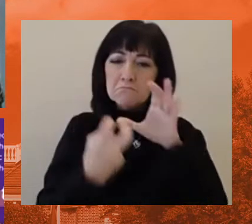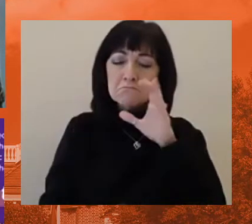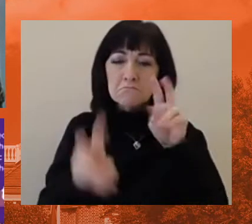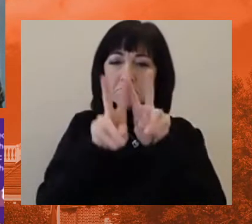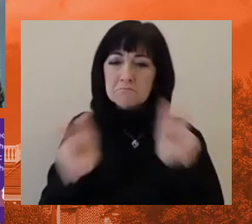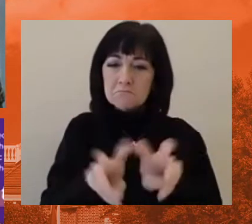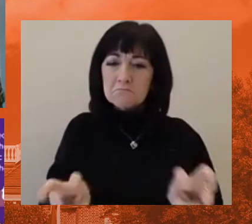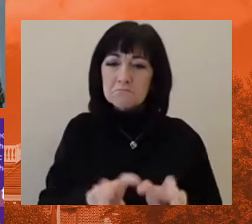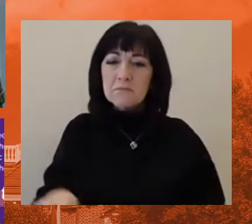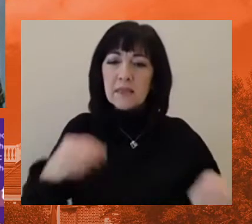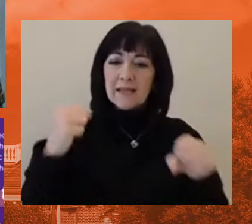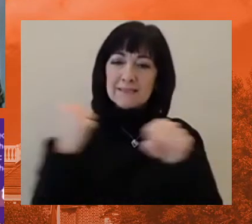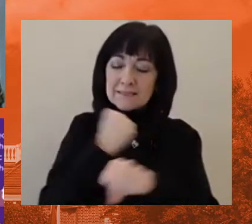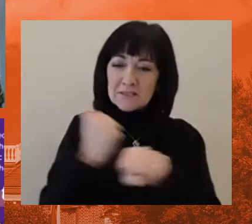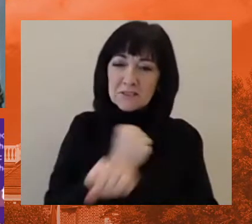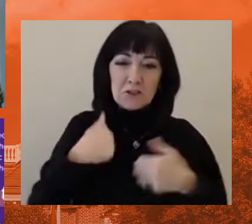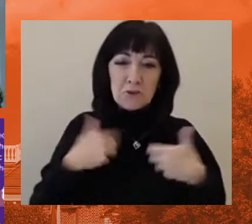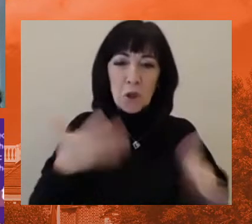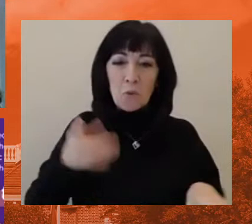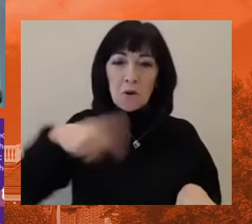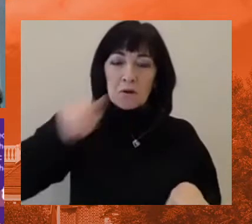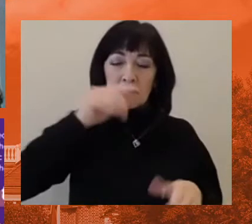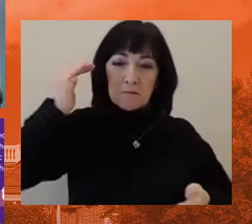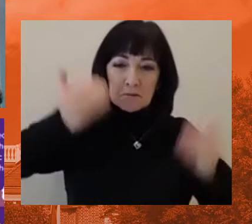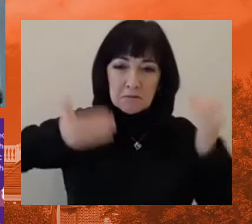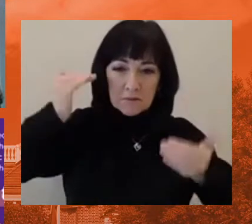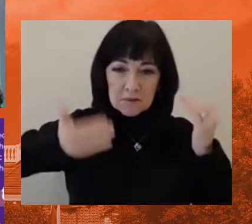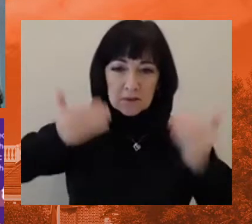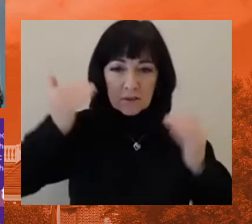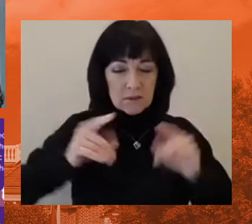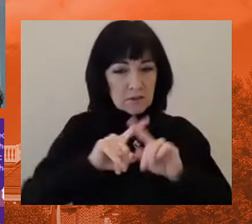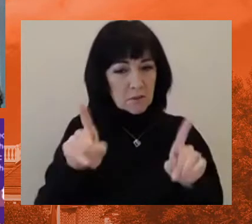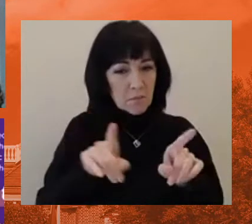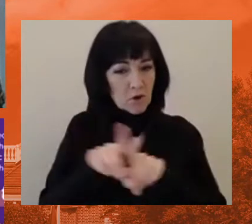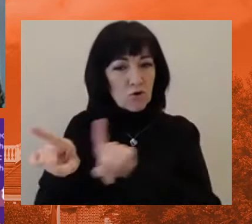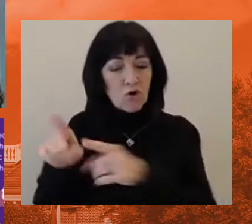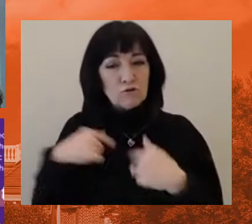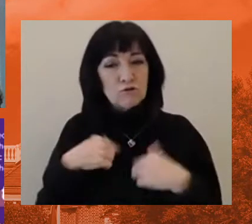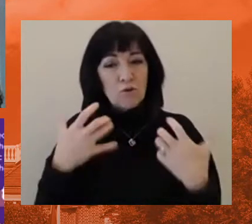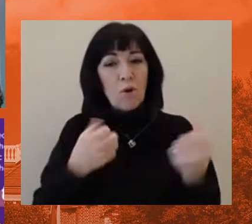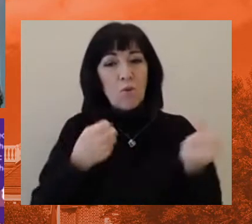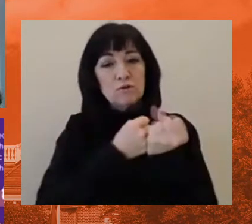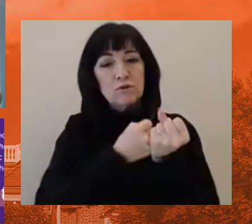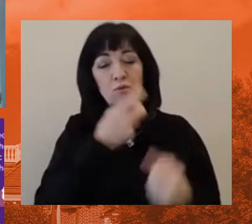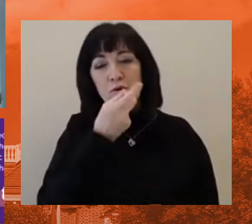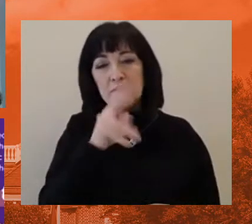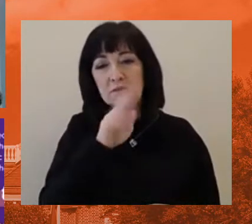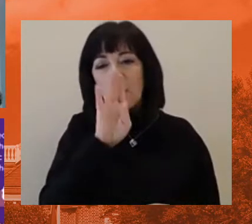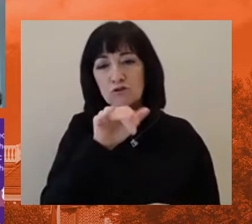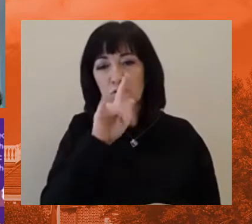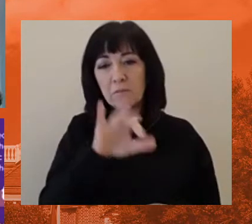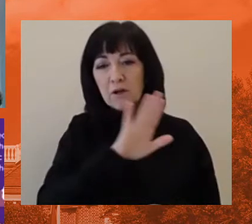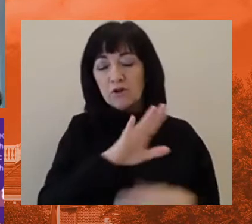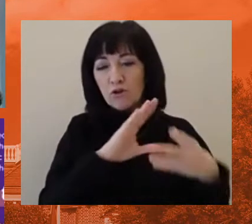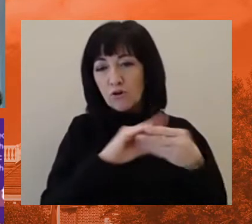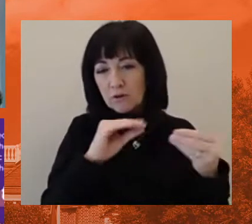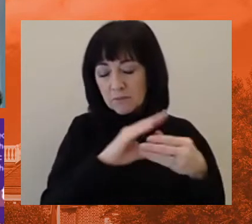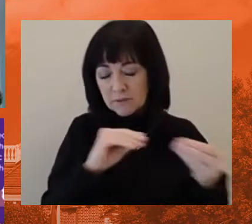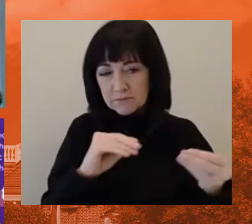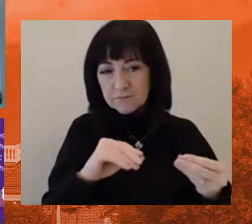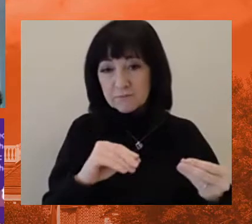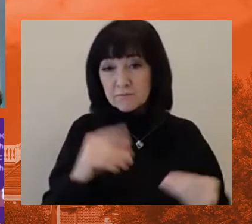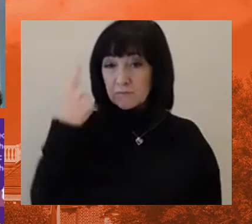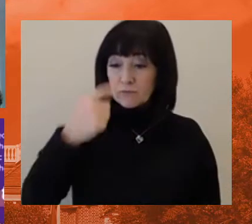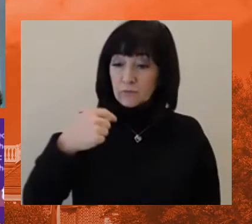could put you to sleep, but also not to tread on Dr. Bunting's comments. For me, the alarming information that came out of